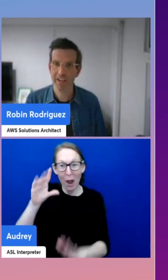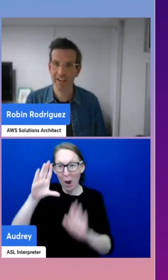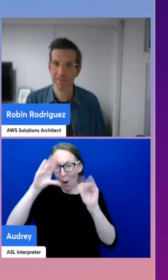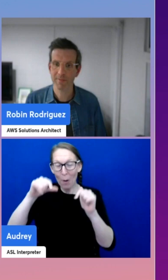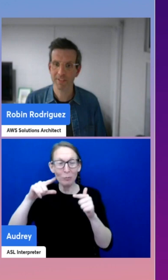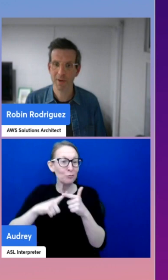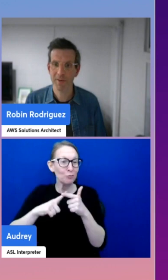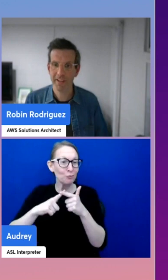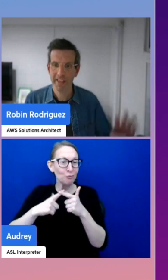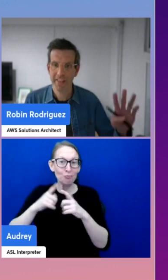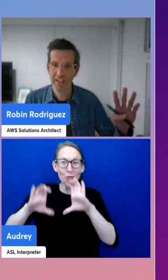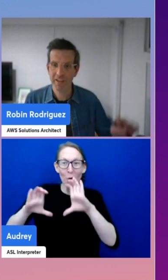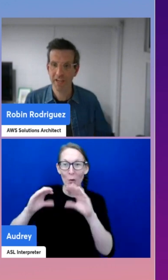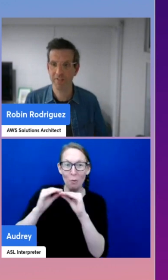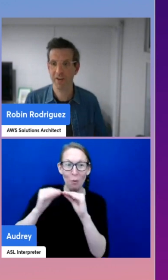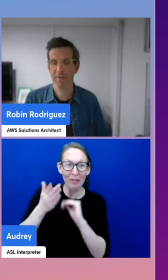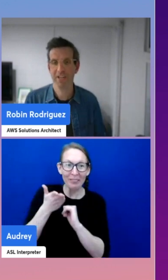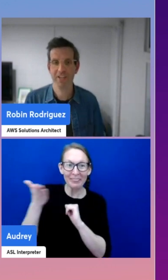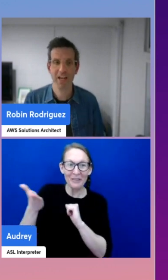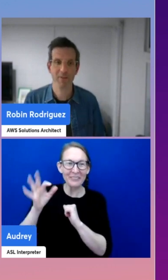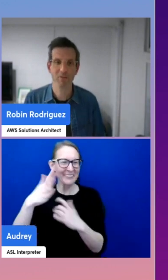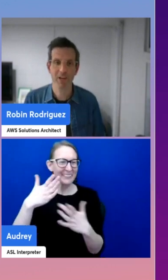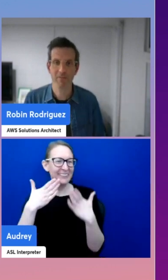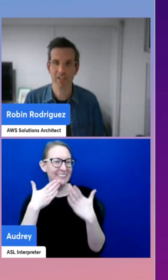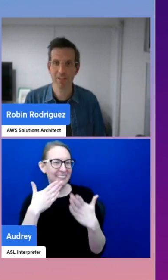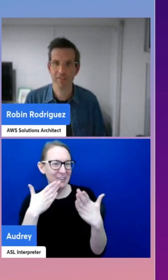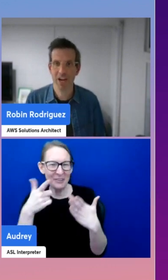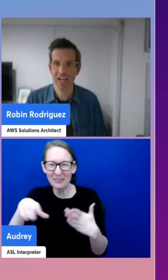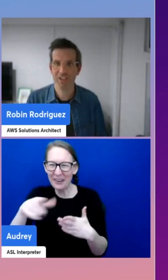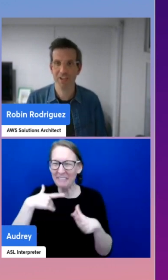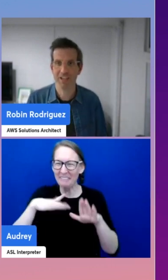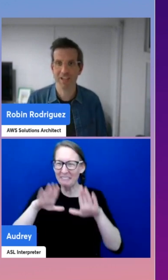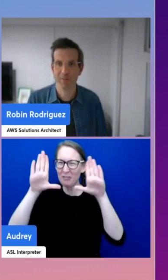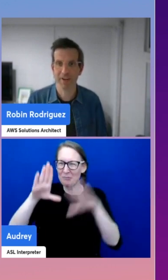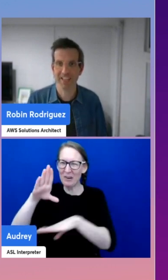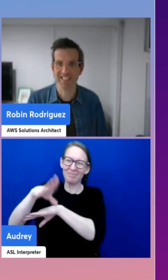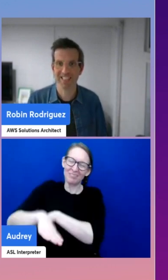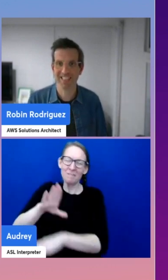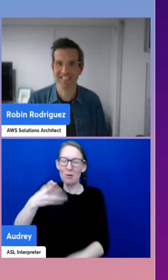over there. So thank you guys very much and have a great rest of your HashiTalk experience.